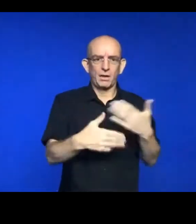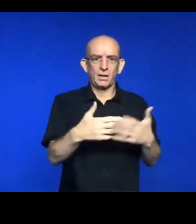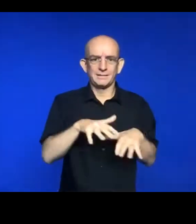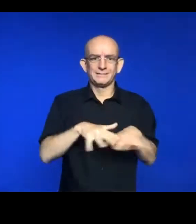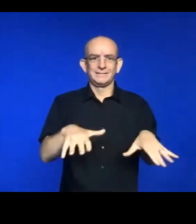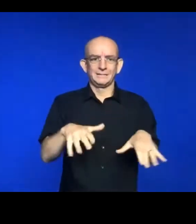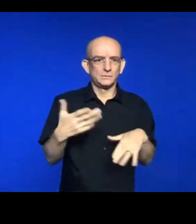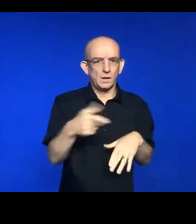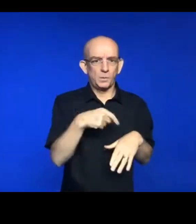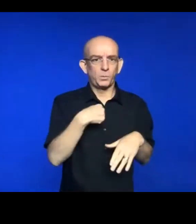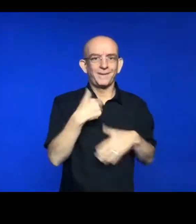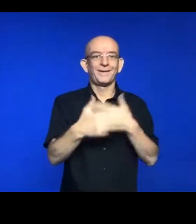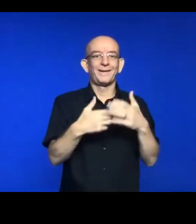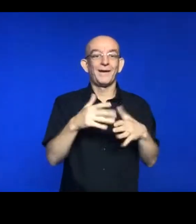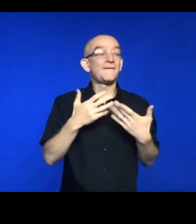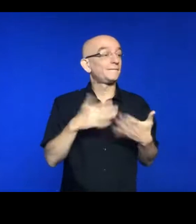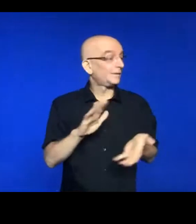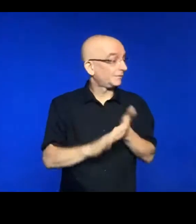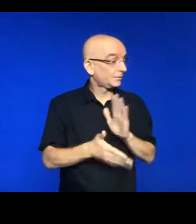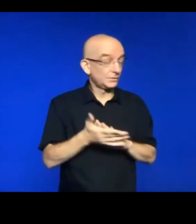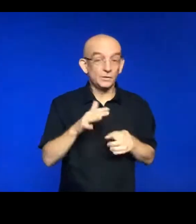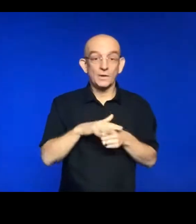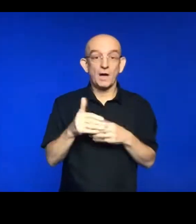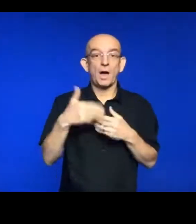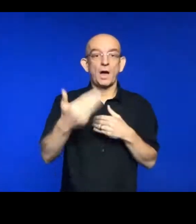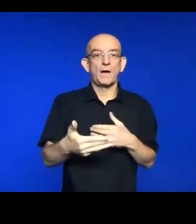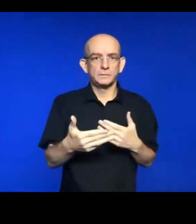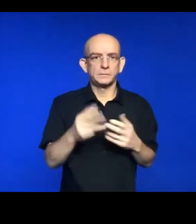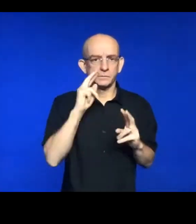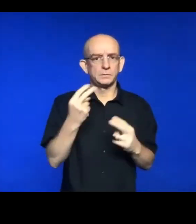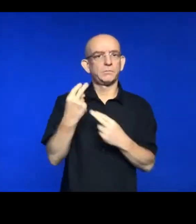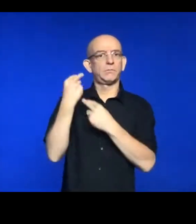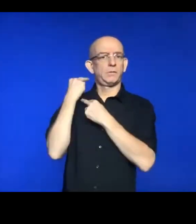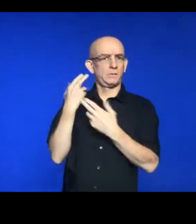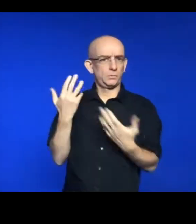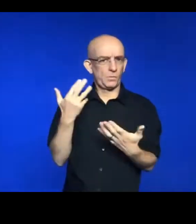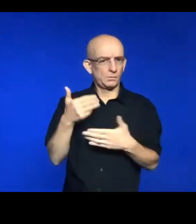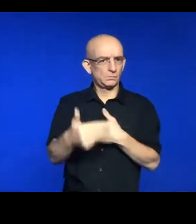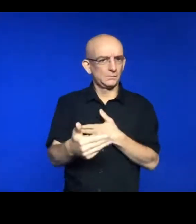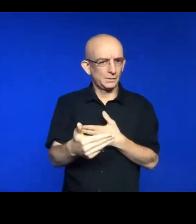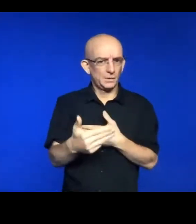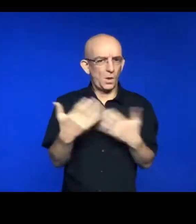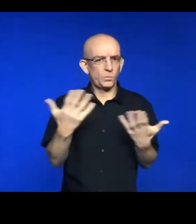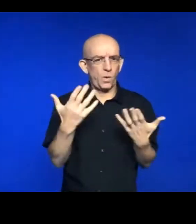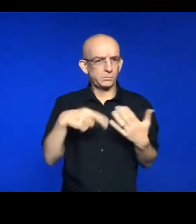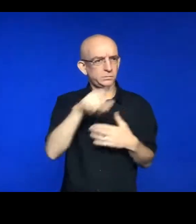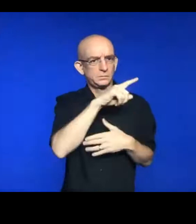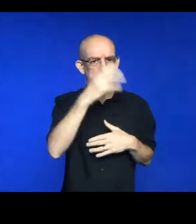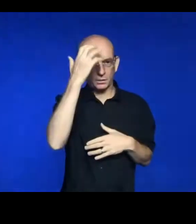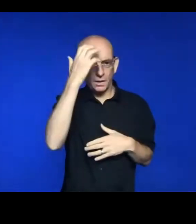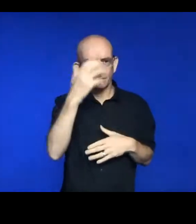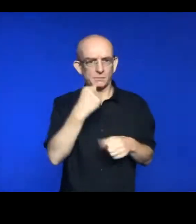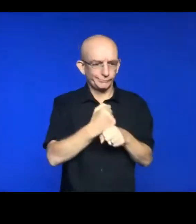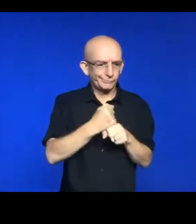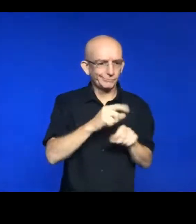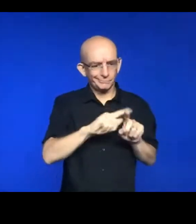actions that would help to address these three different increased risks? If we look at the